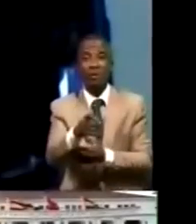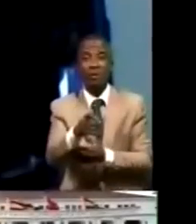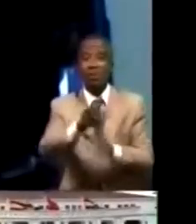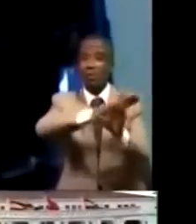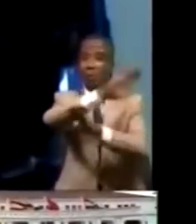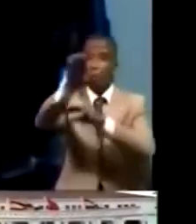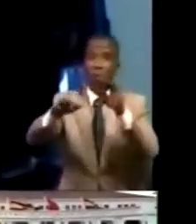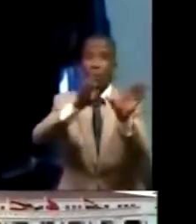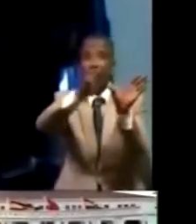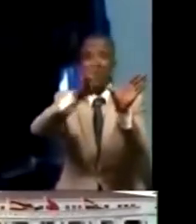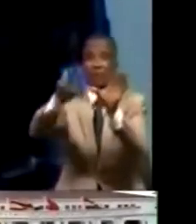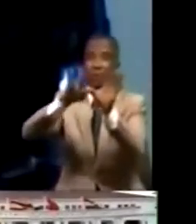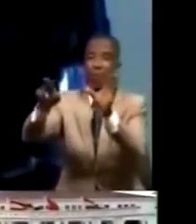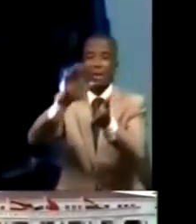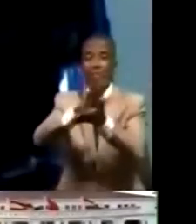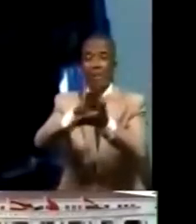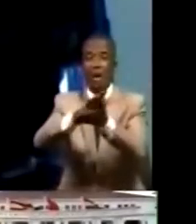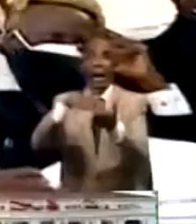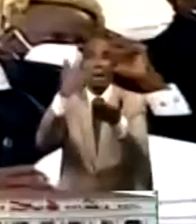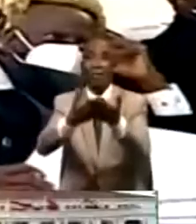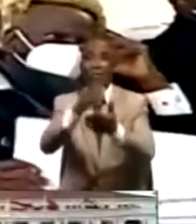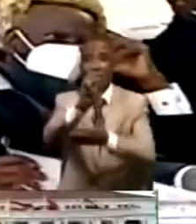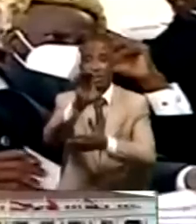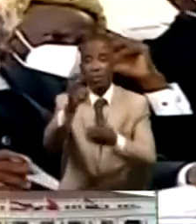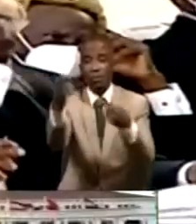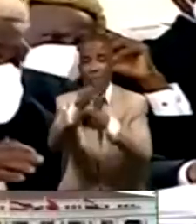All had come. The Northern was the last to come. I'm putting that to you.